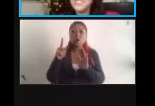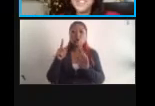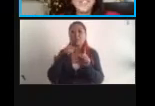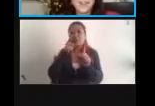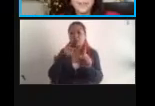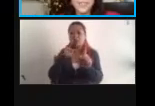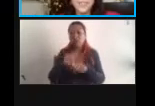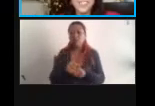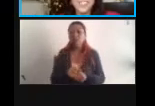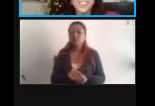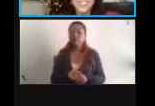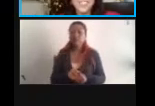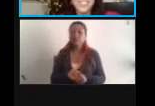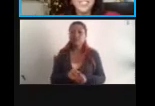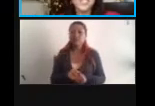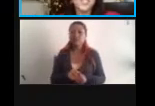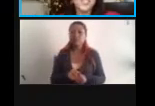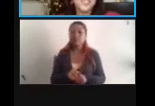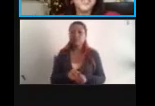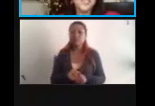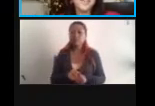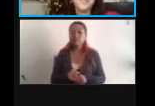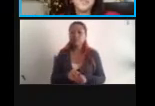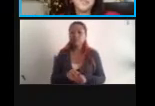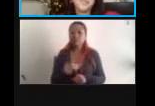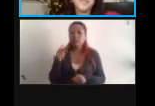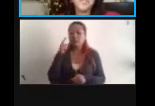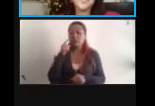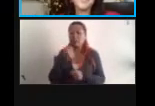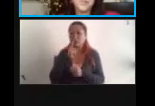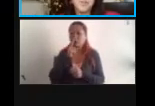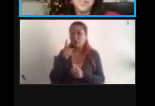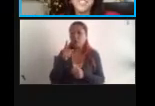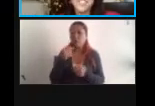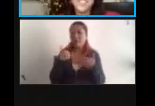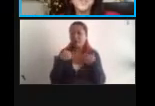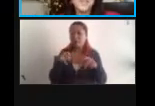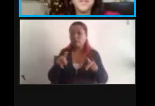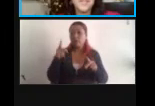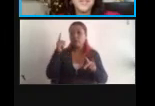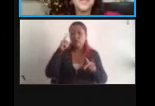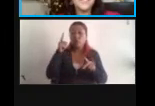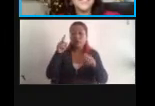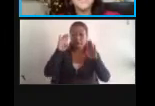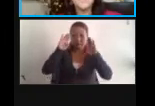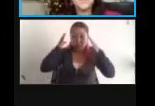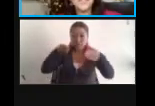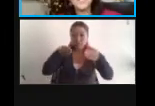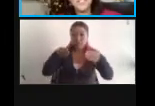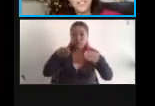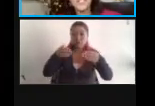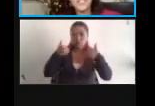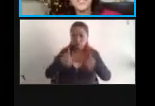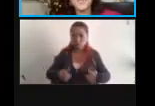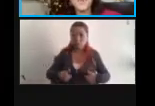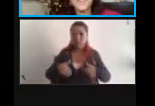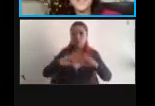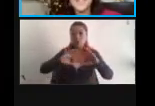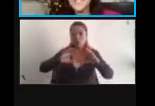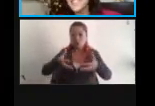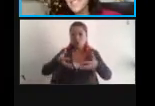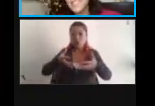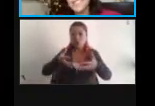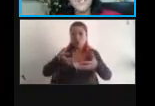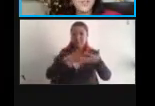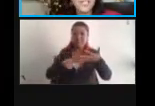realm, we still have opportunities to ensure that crew health and performance are at the forefront. So we can make real-time operational decisions as